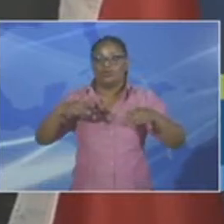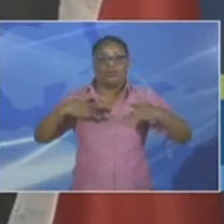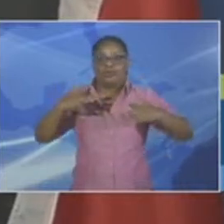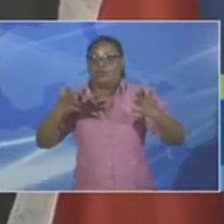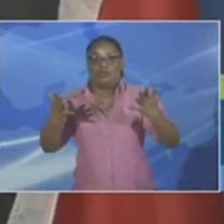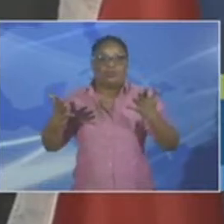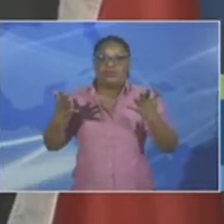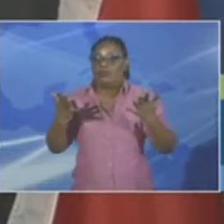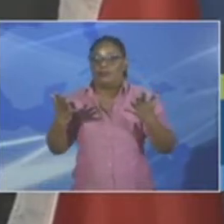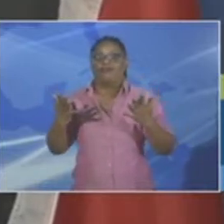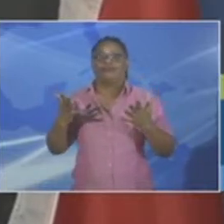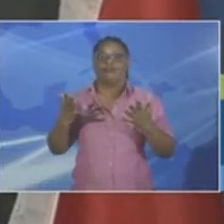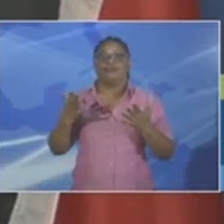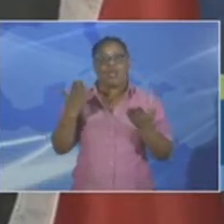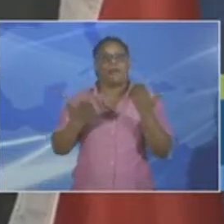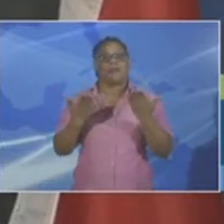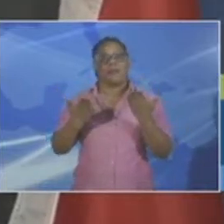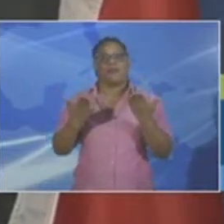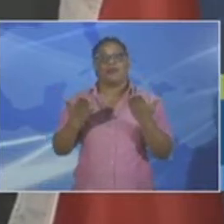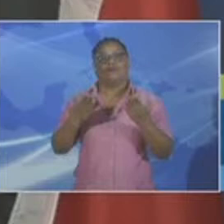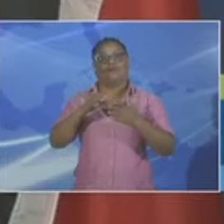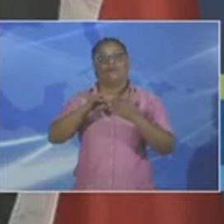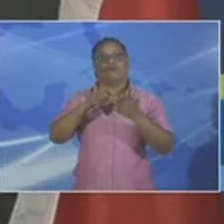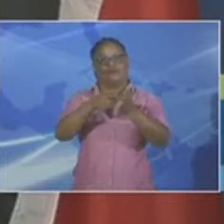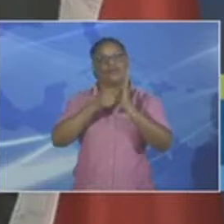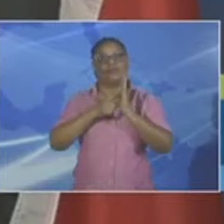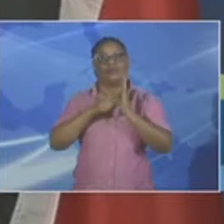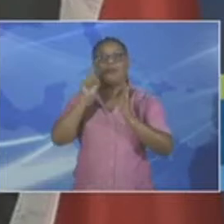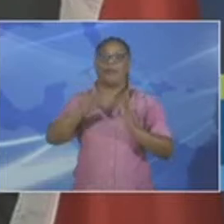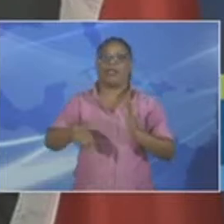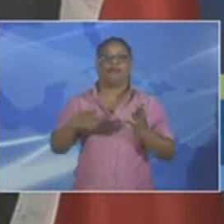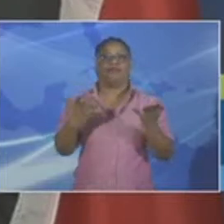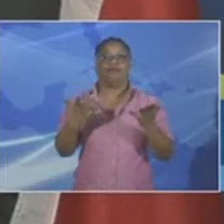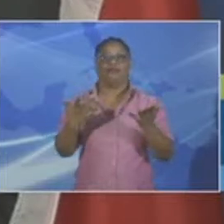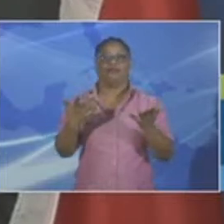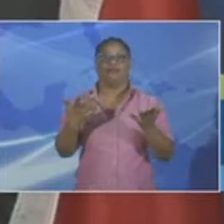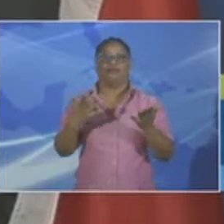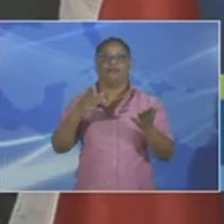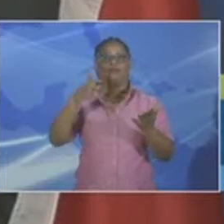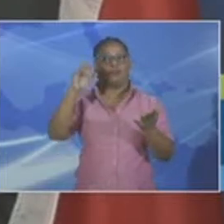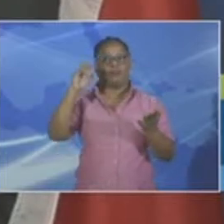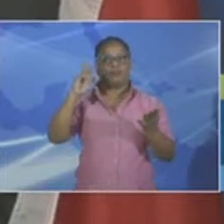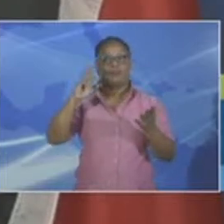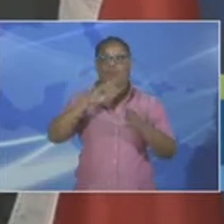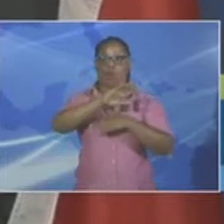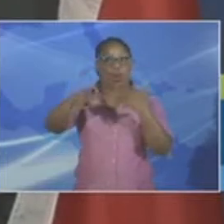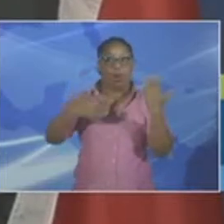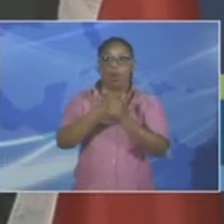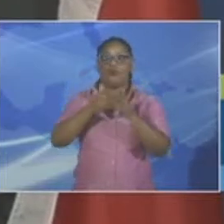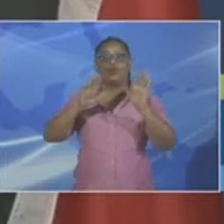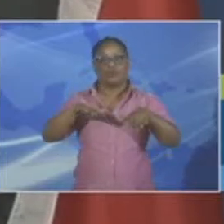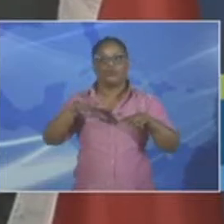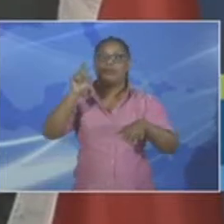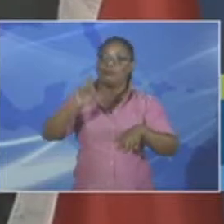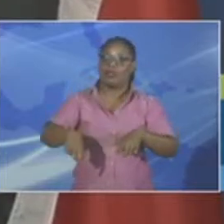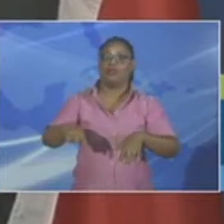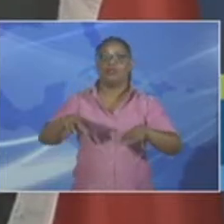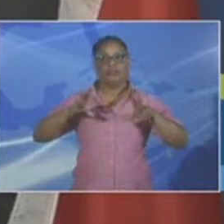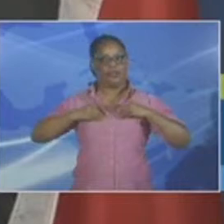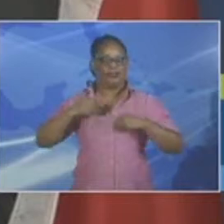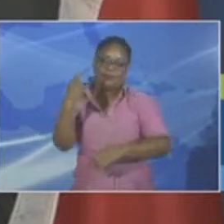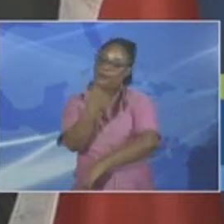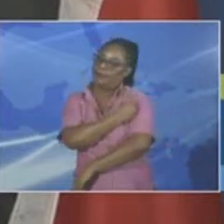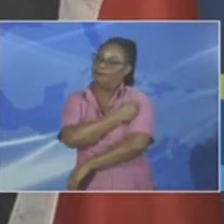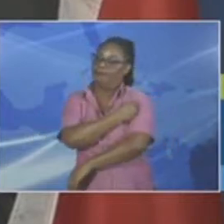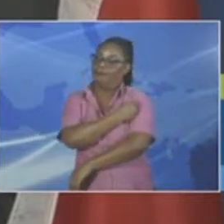it would have been required to make children vaccines mandatory. I was prepared to do that. Just